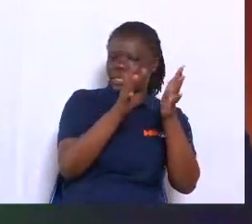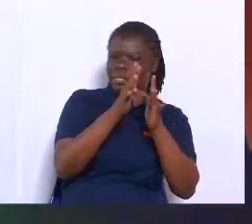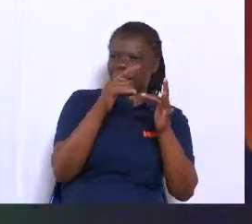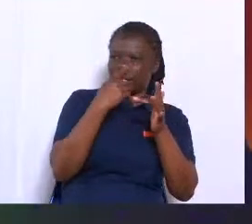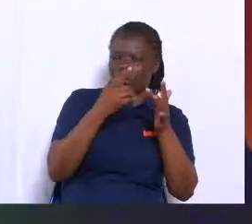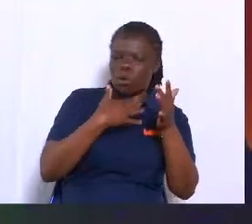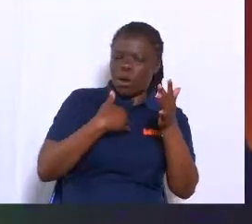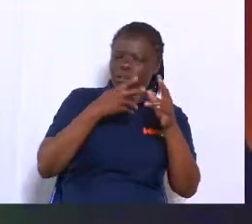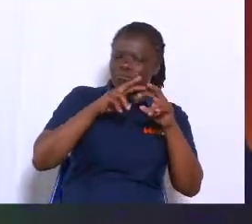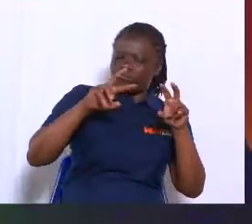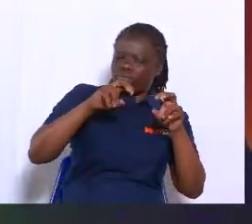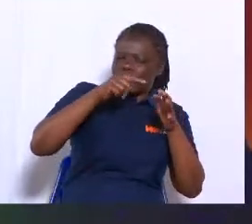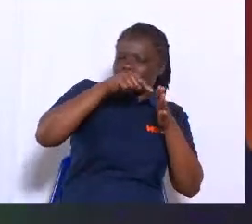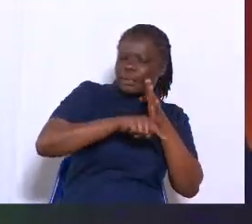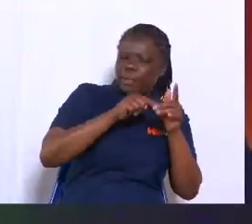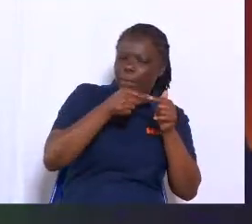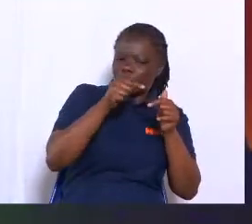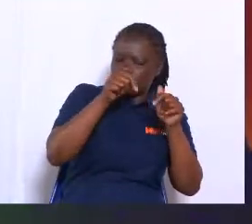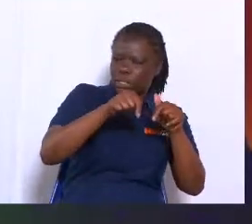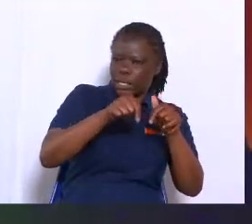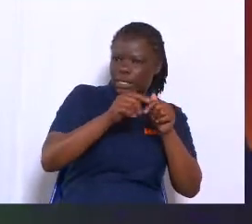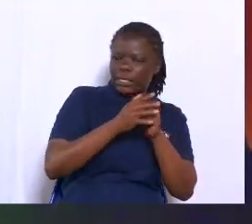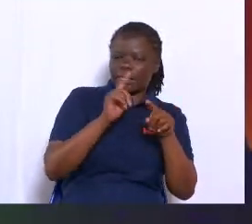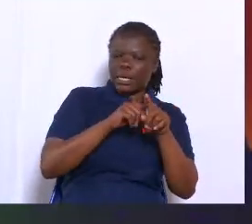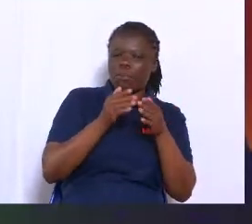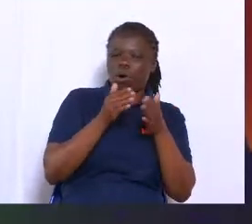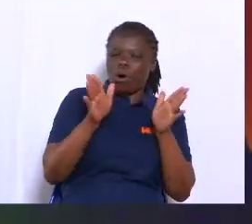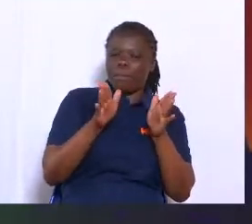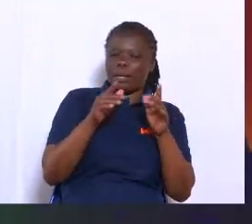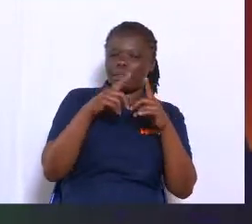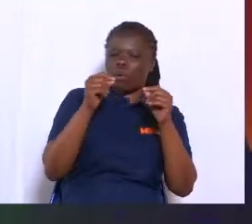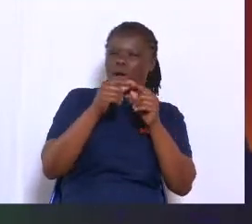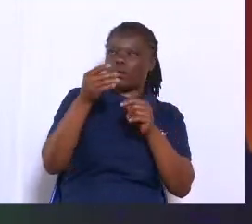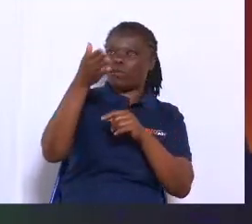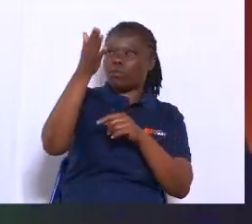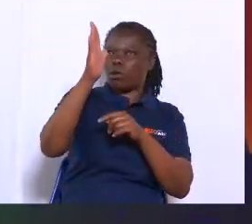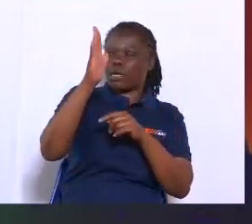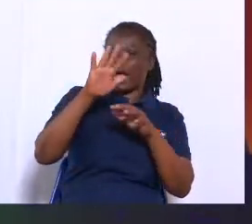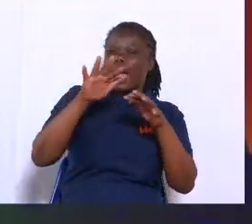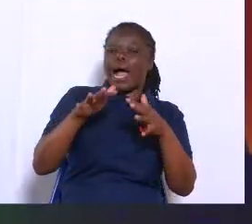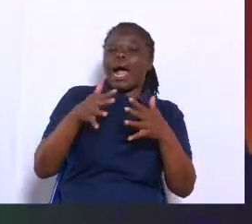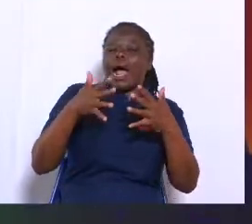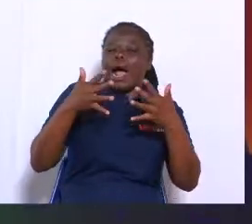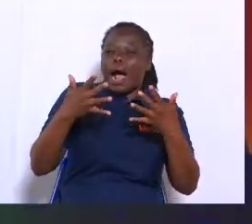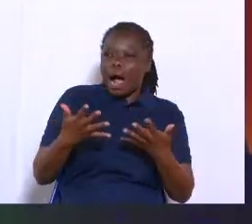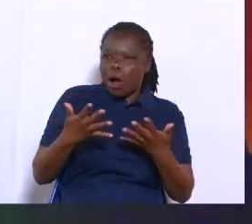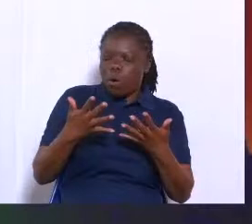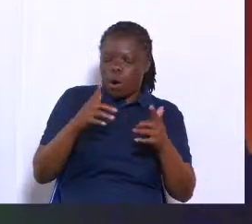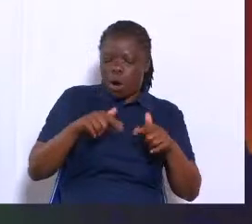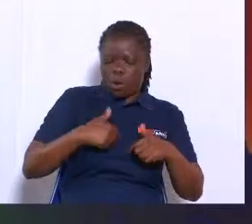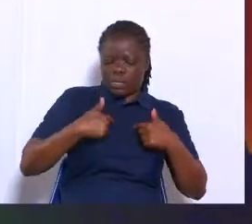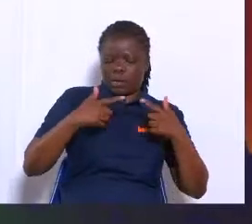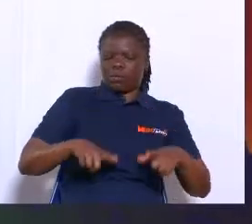together this morning, as we open the Word of God, how then shall we live. Matthew